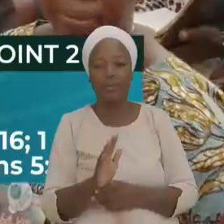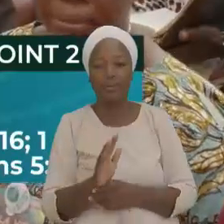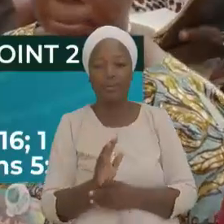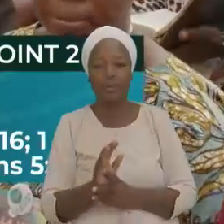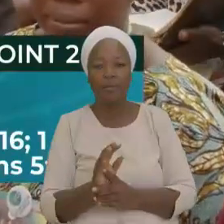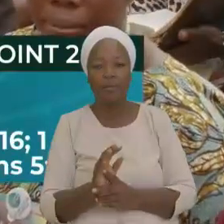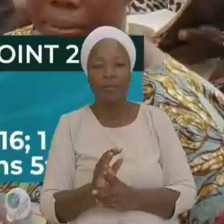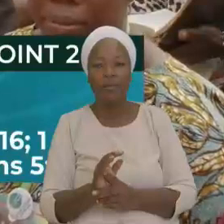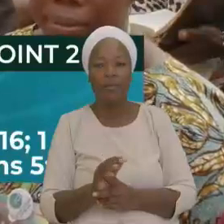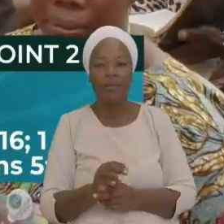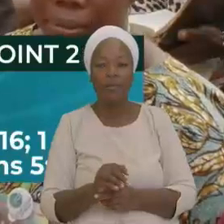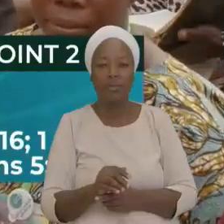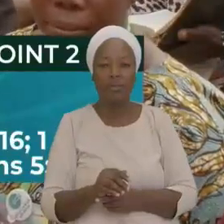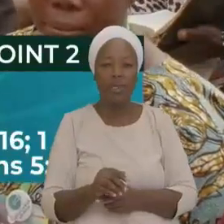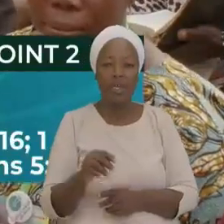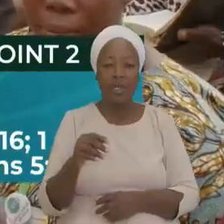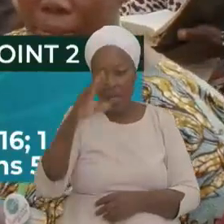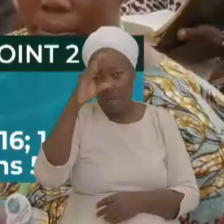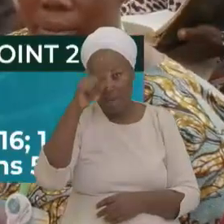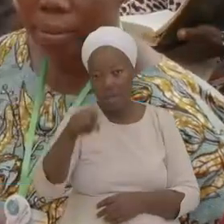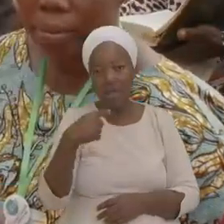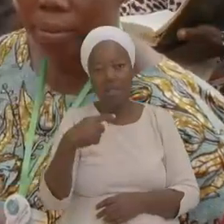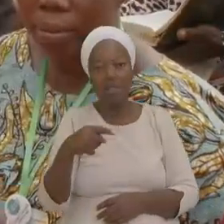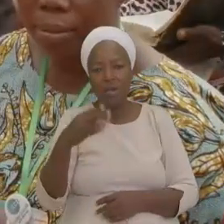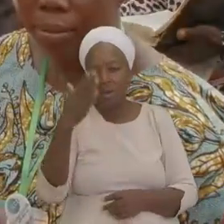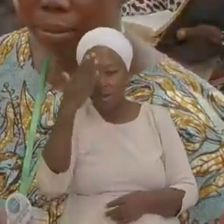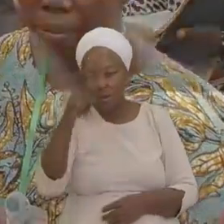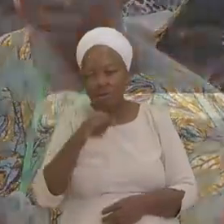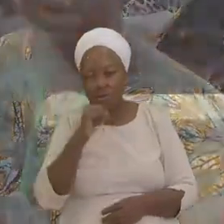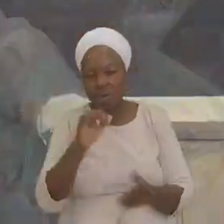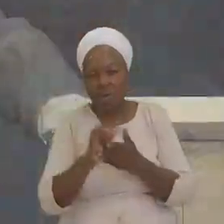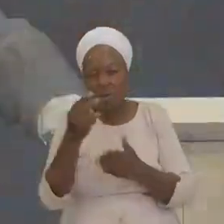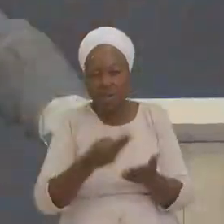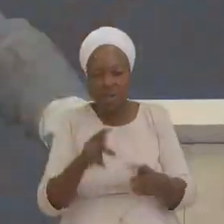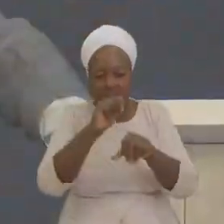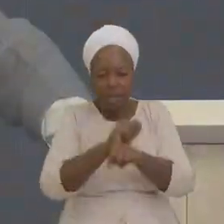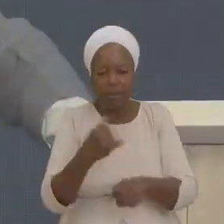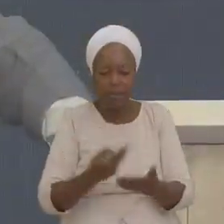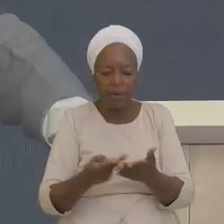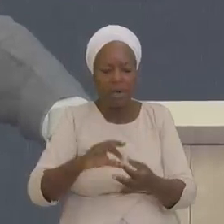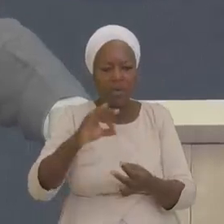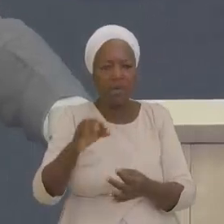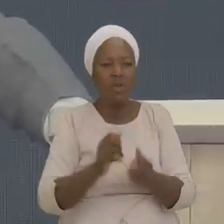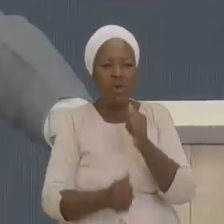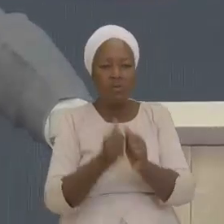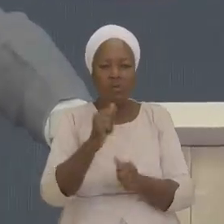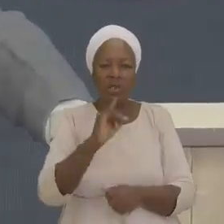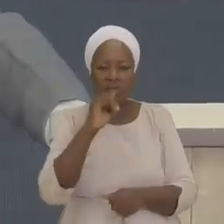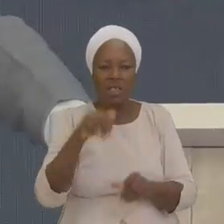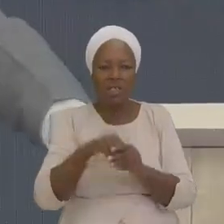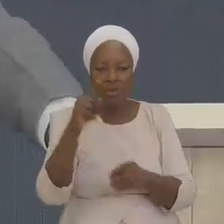He says, "Know you not that you are the temple of the Holy Ghost, which is in you, and you are not